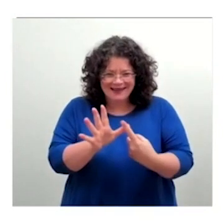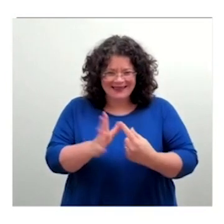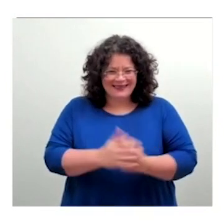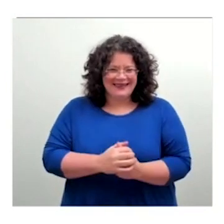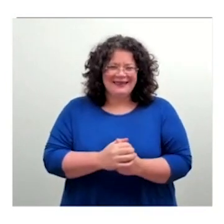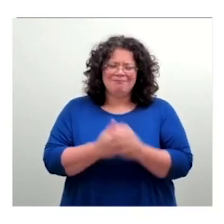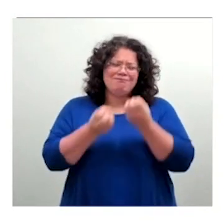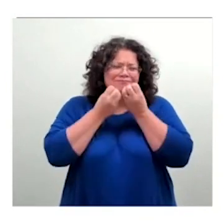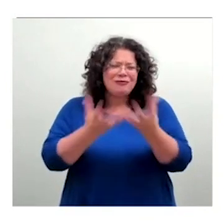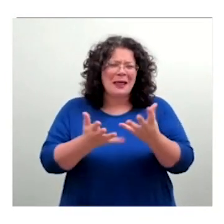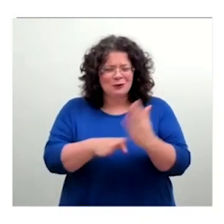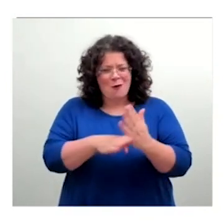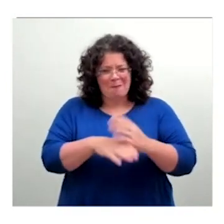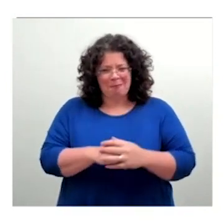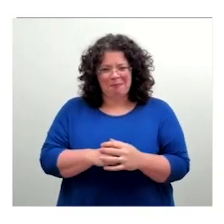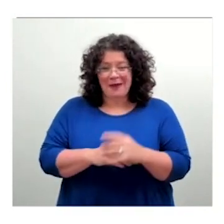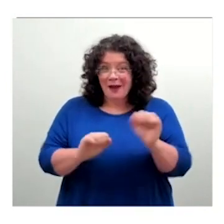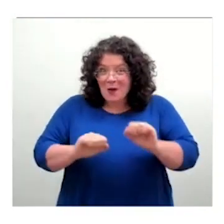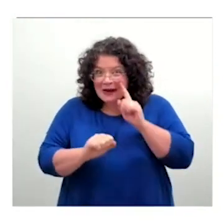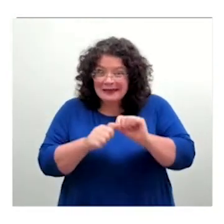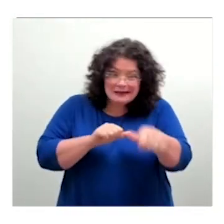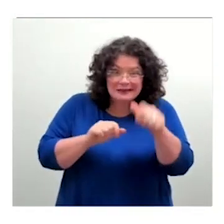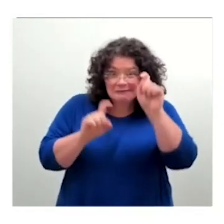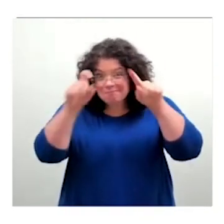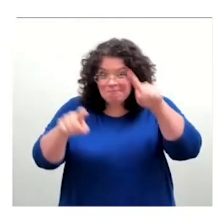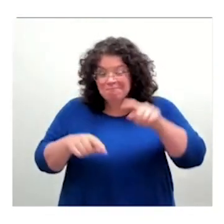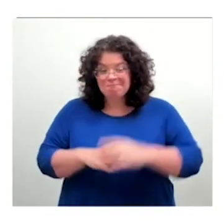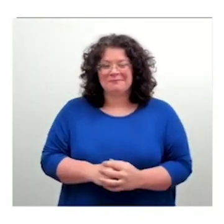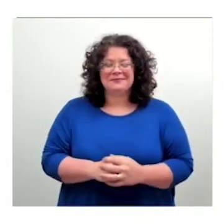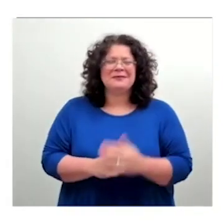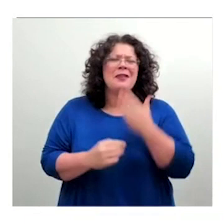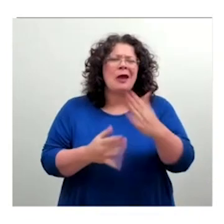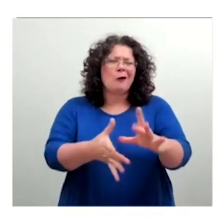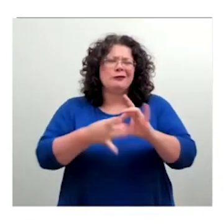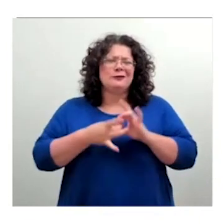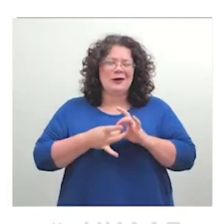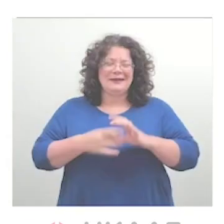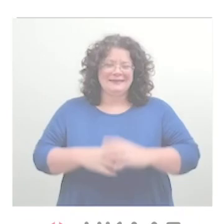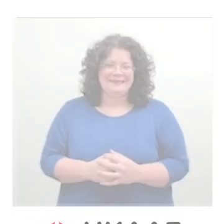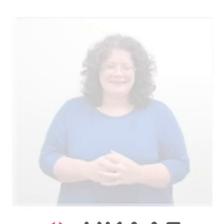for joining us. And we'll see you soon. Take care. Thank you. Bye. Bye.